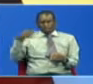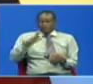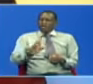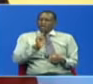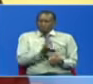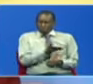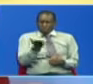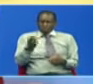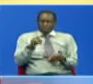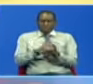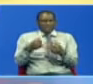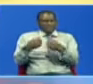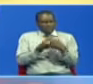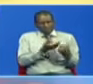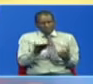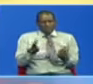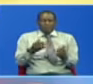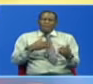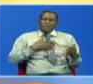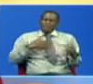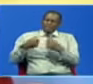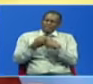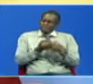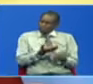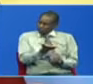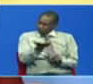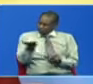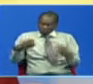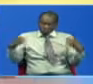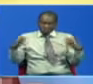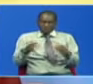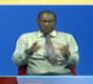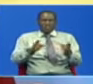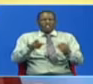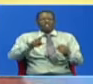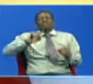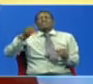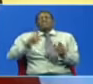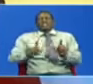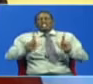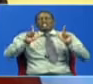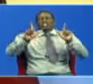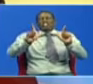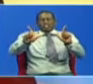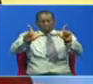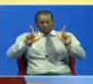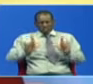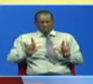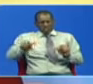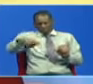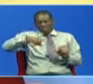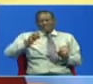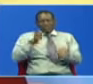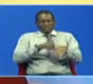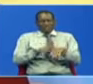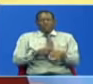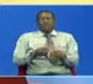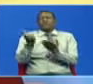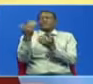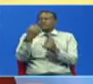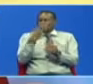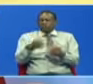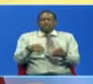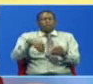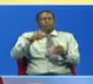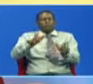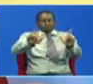going to challenge them. And my challenge is that this is only a first donation. We're expecting to see more donations as